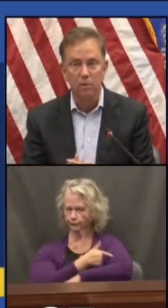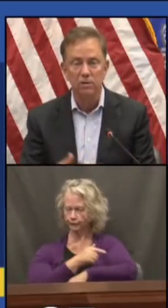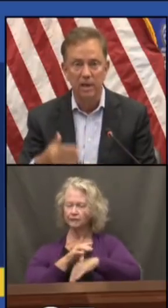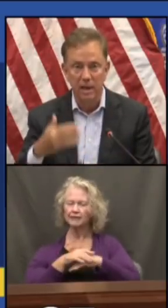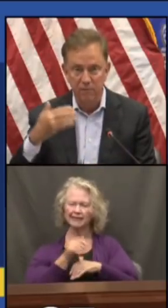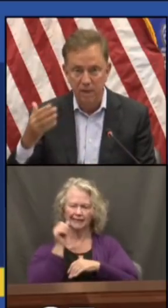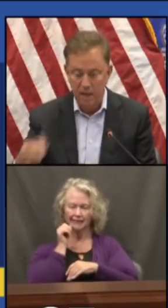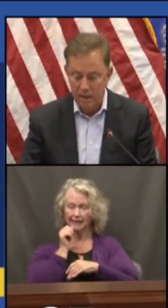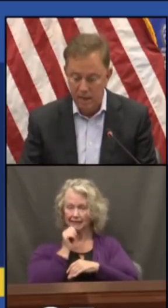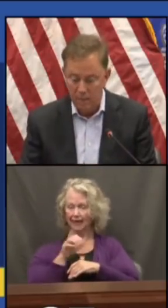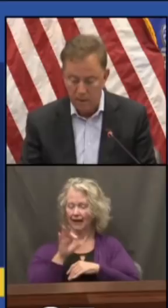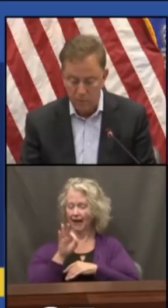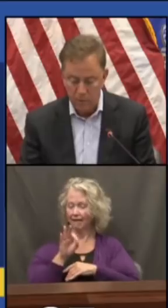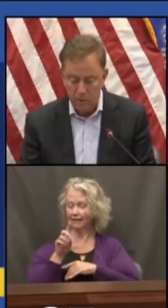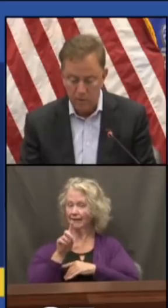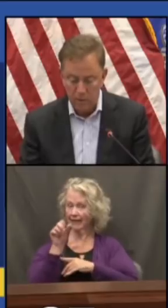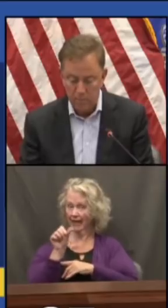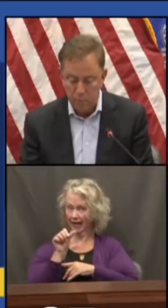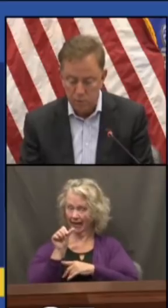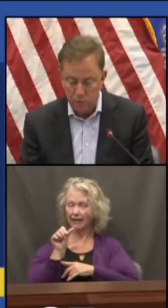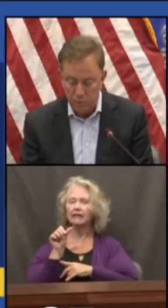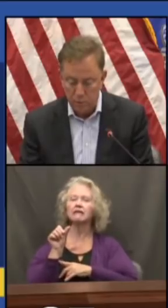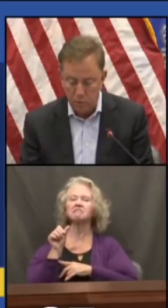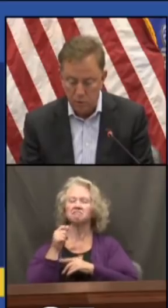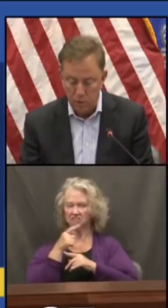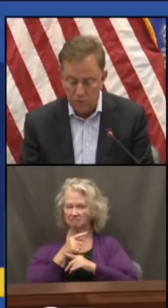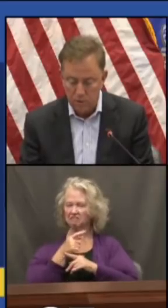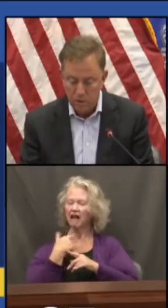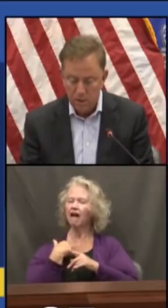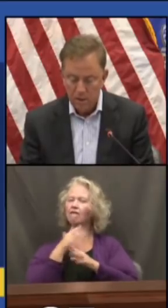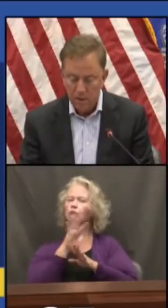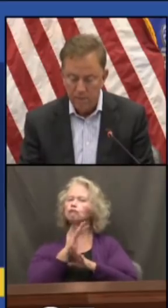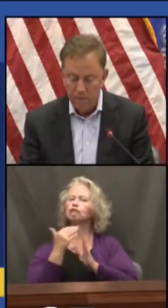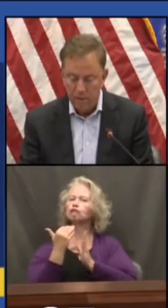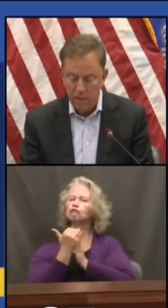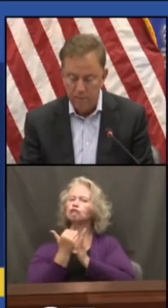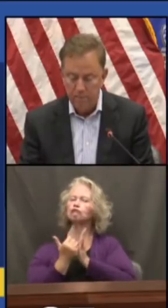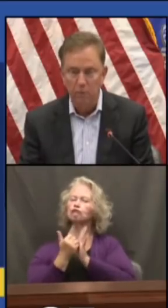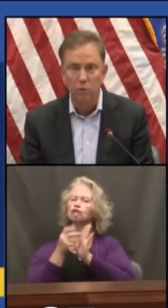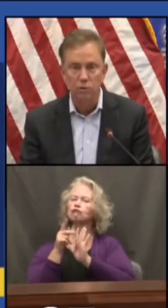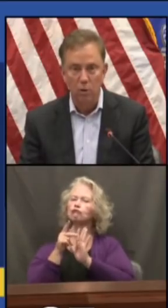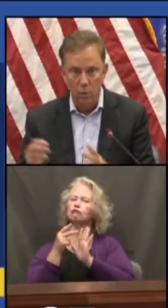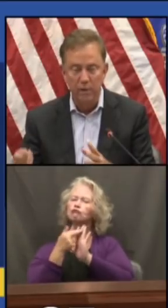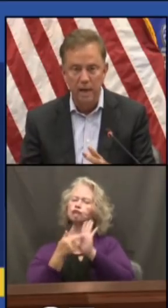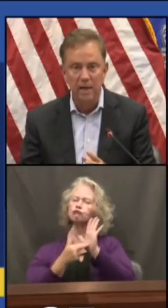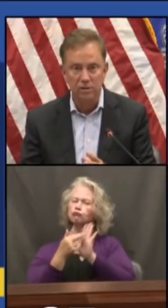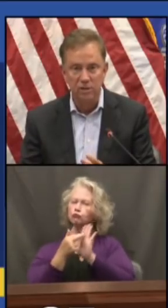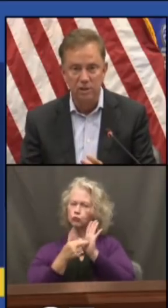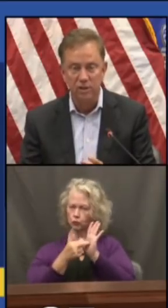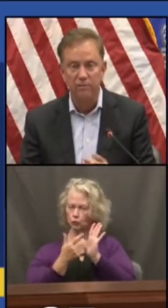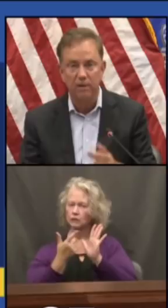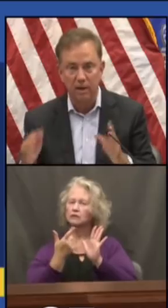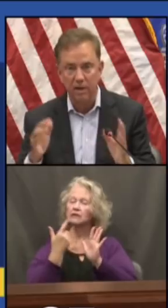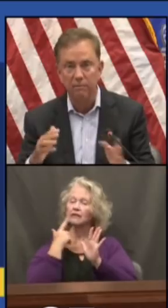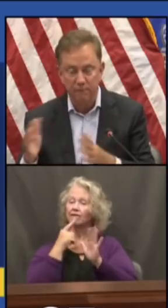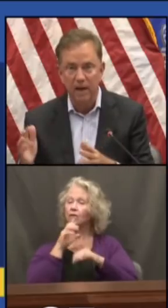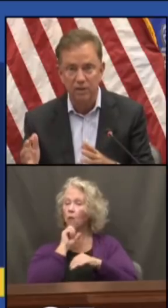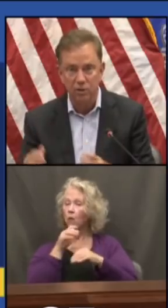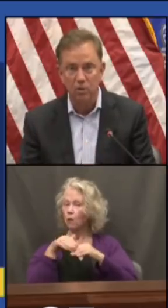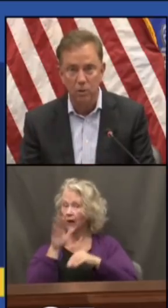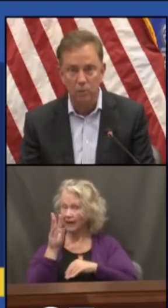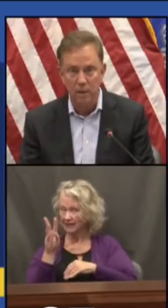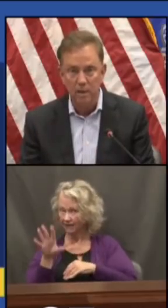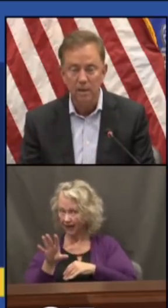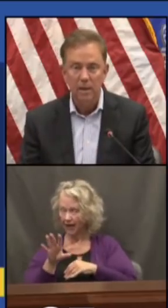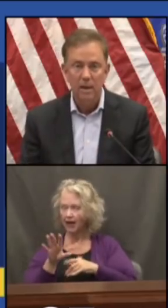I think it was, the FDA came out with their booster protocols for folks over the age of 65,